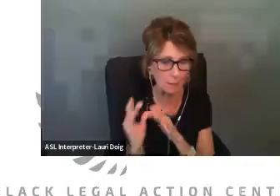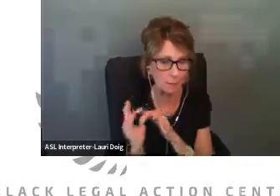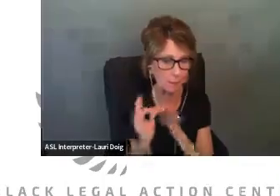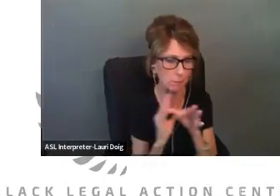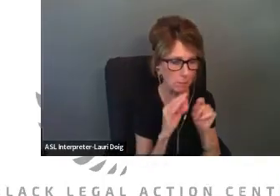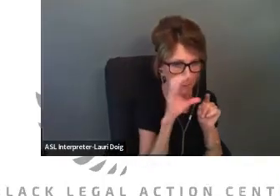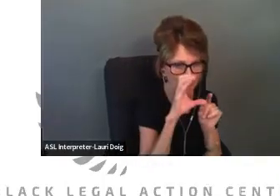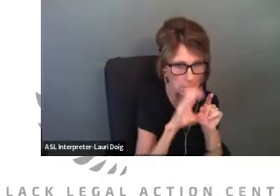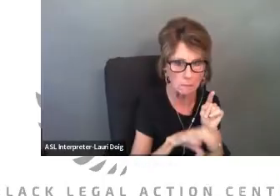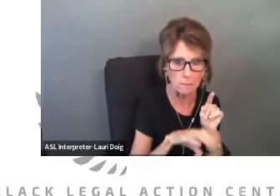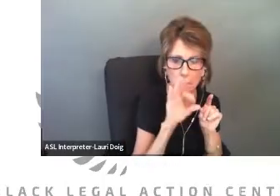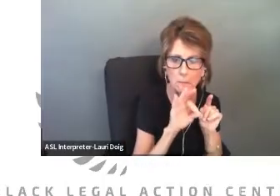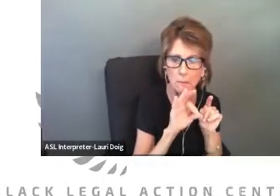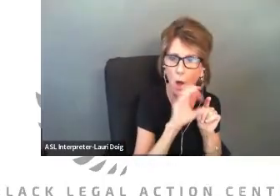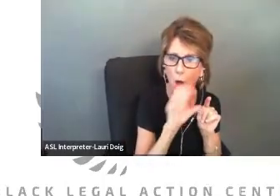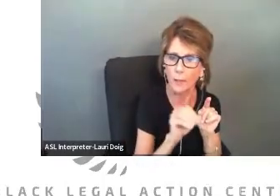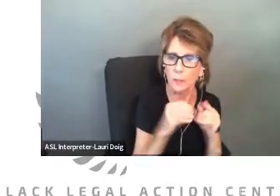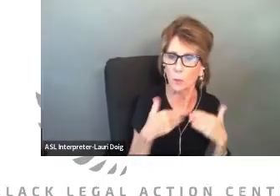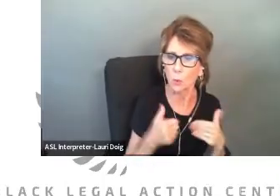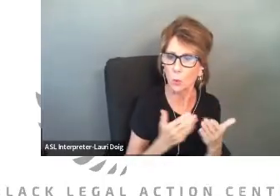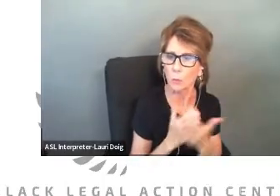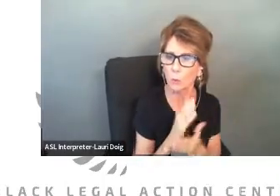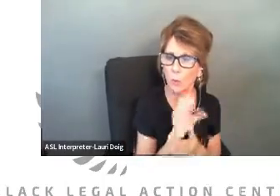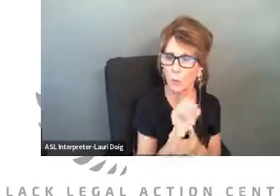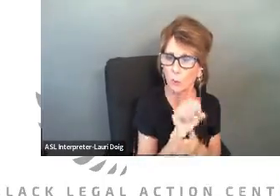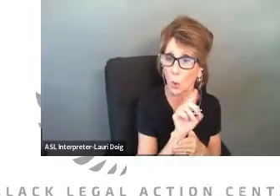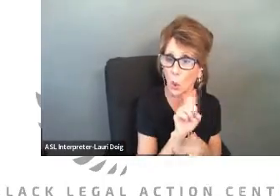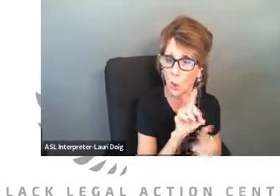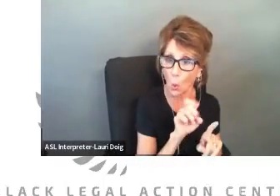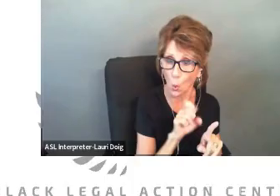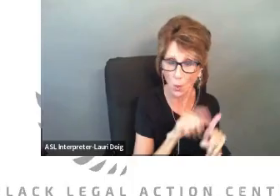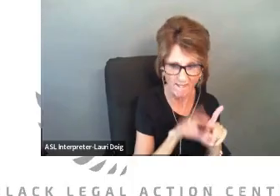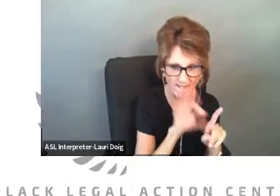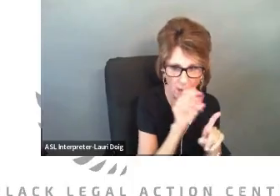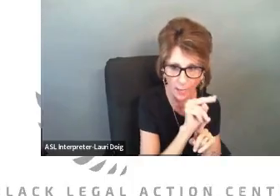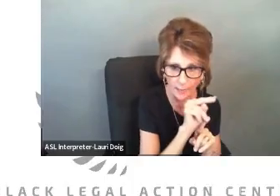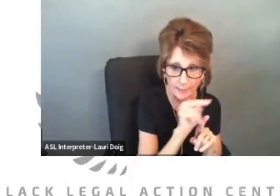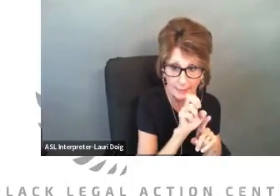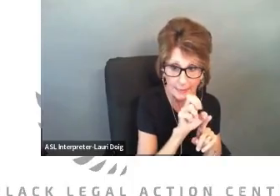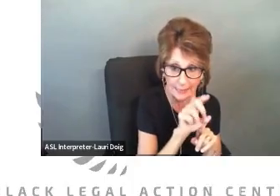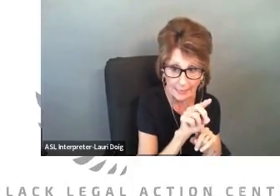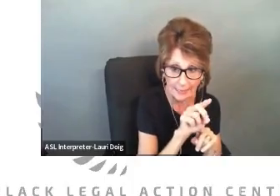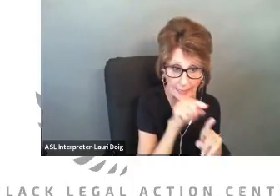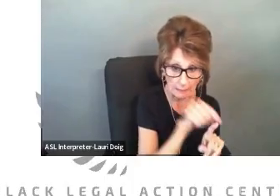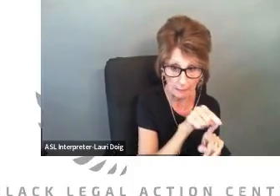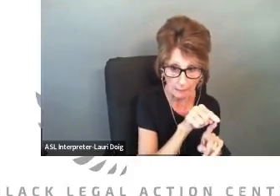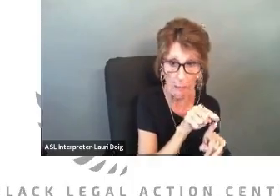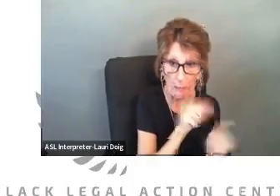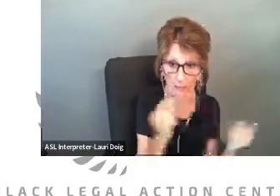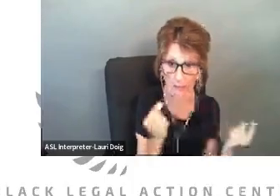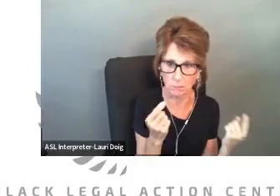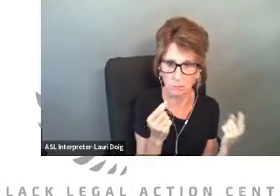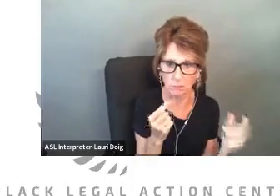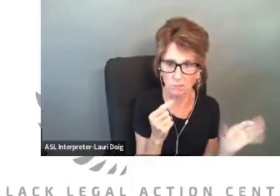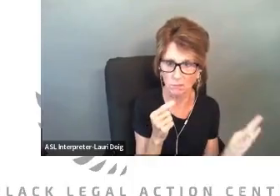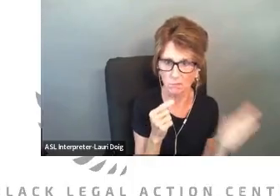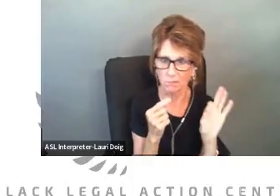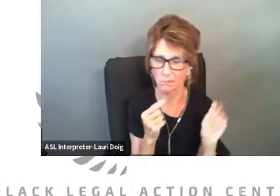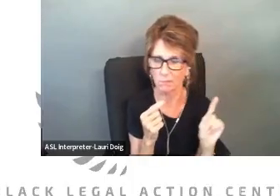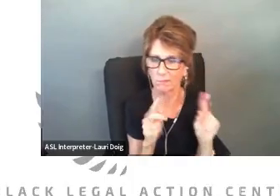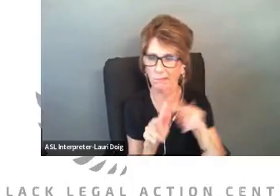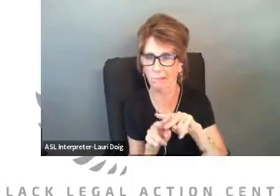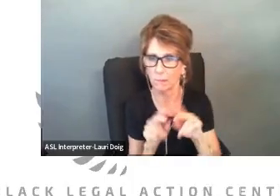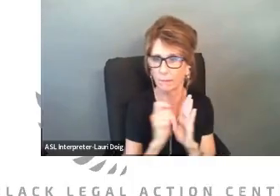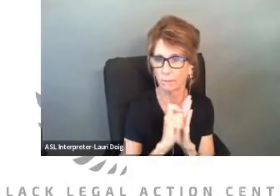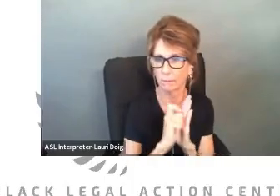to establish that need. All right, so let's walk through the practical examples of how that is. We generally suggest